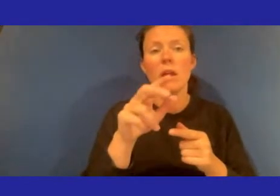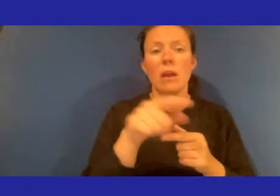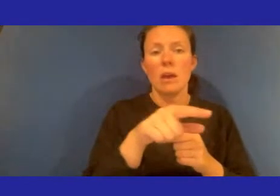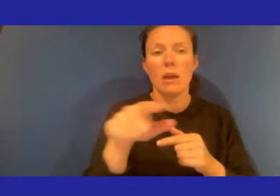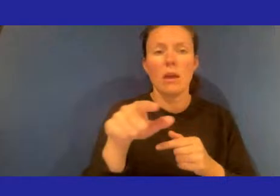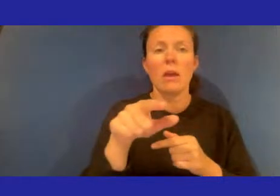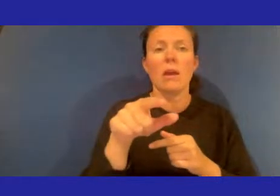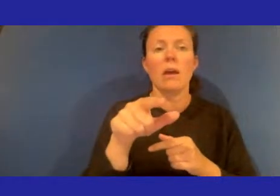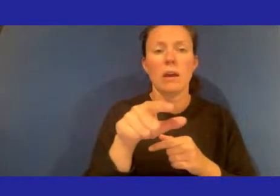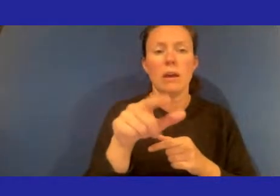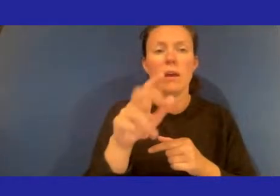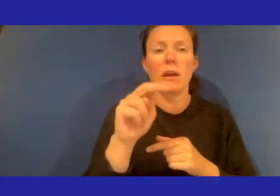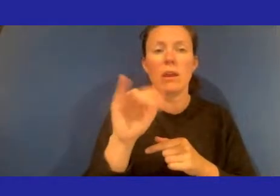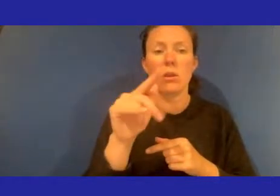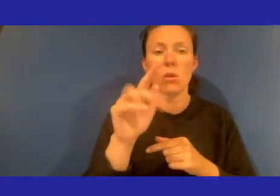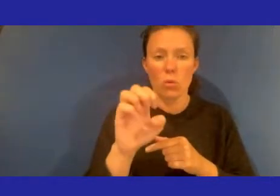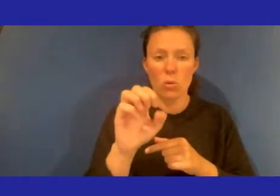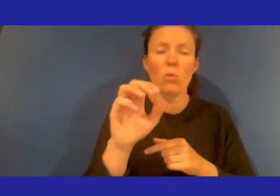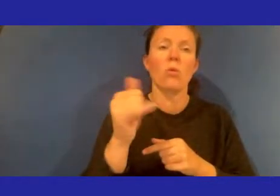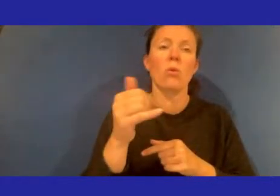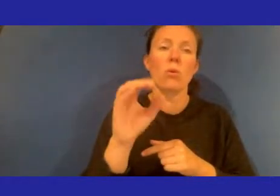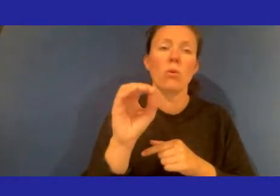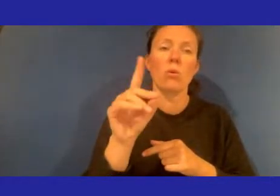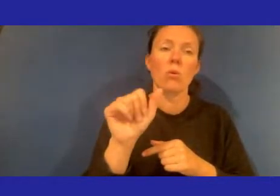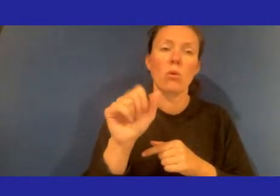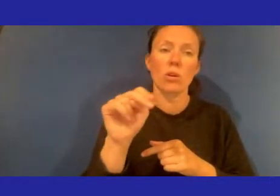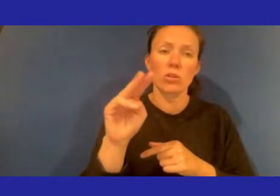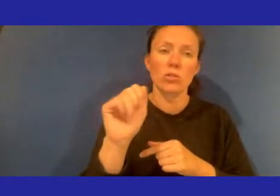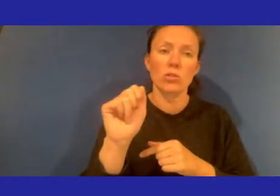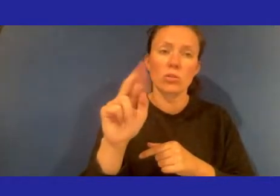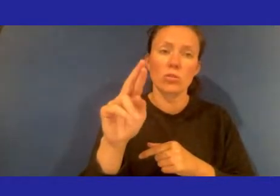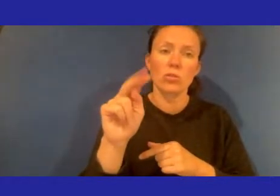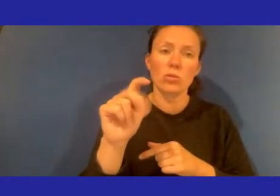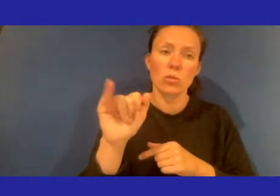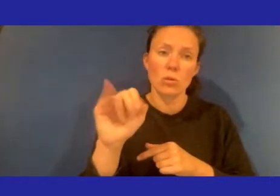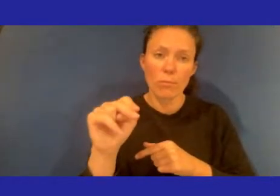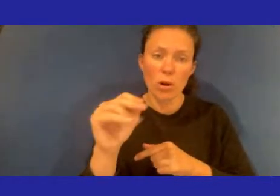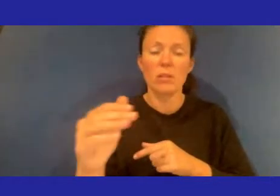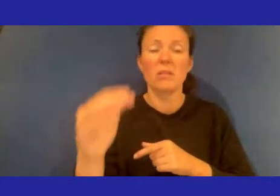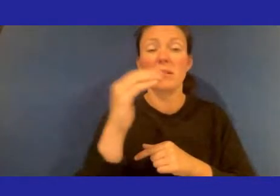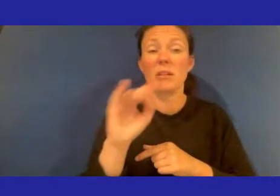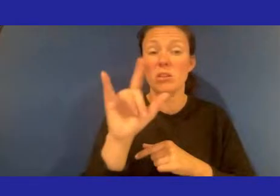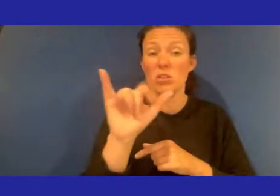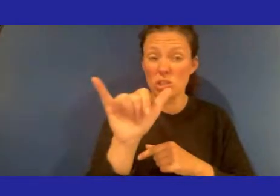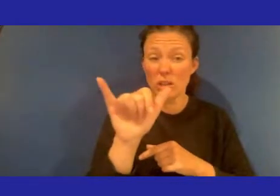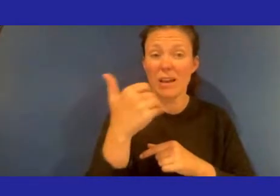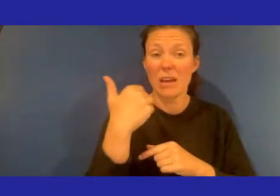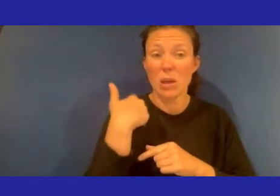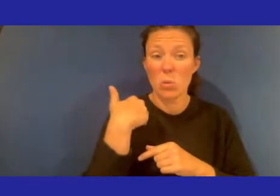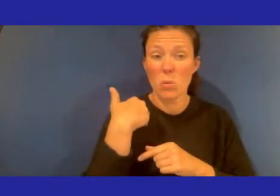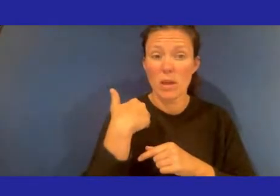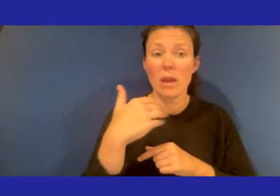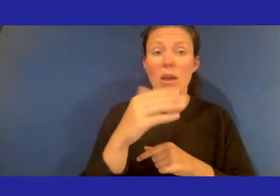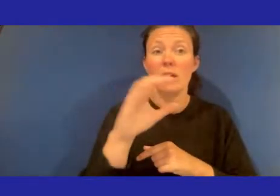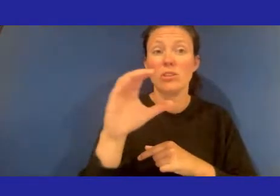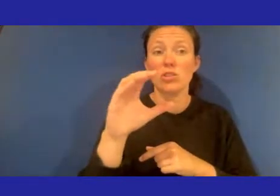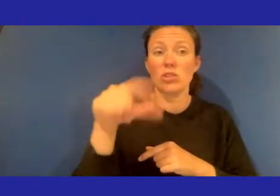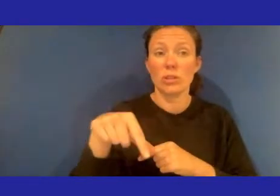on mobilizing minds for community transformation. And in July, we had our Chief Quality